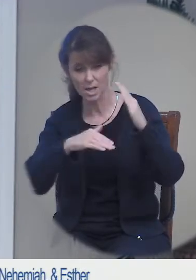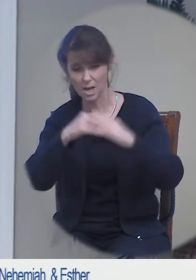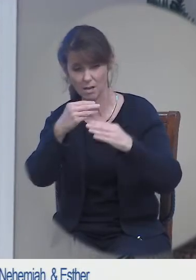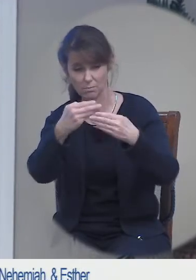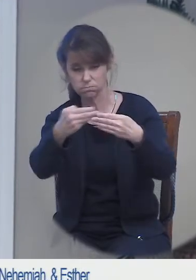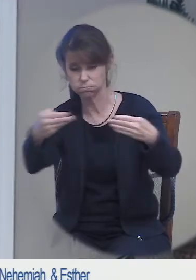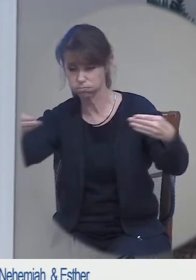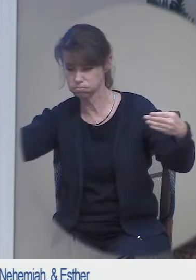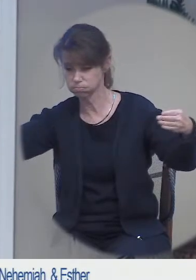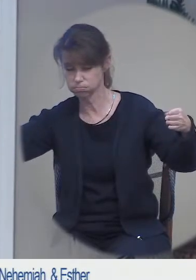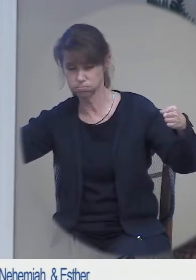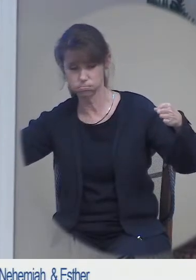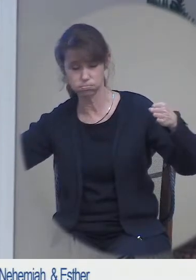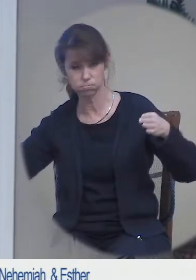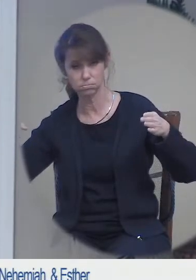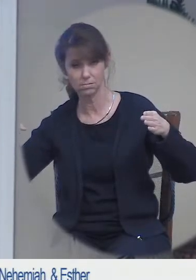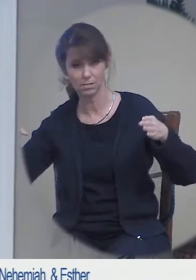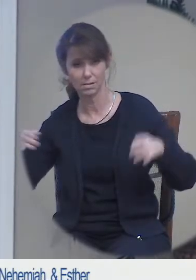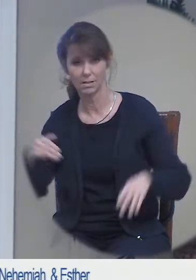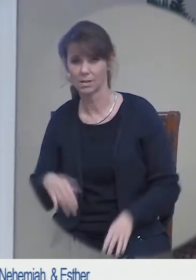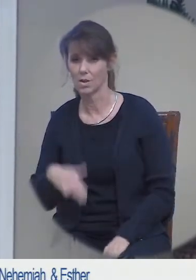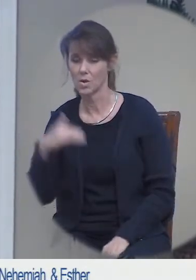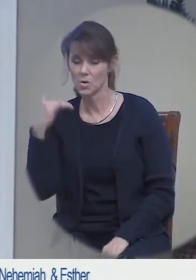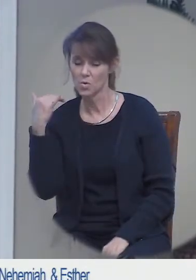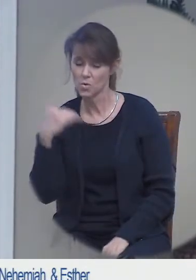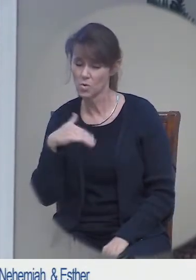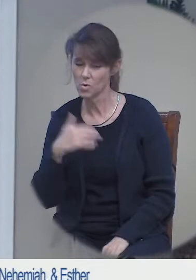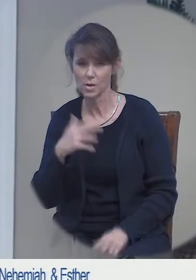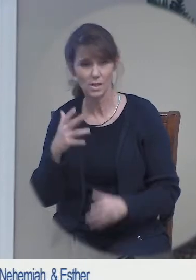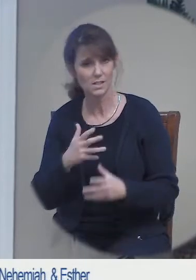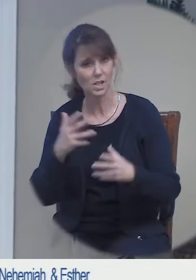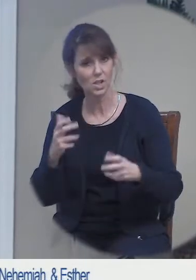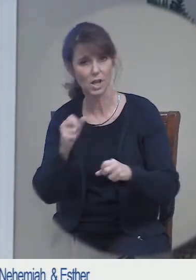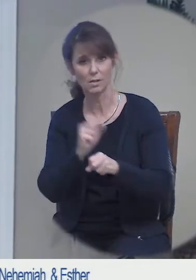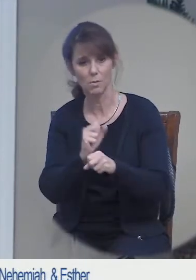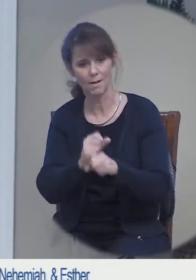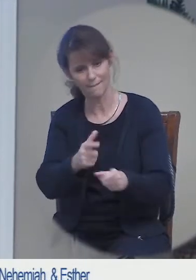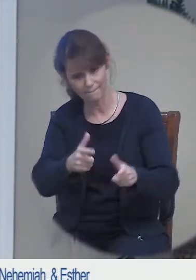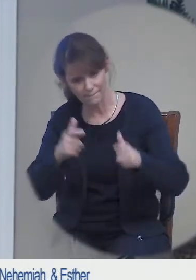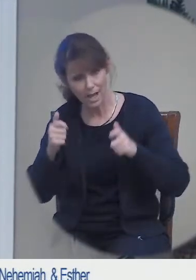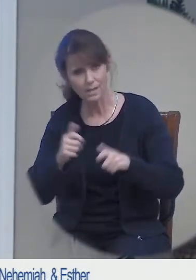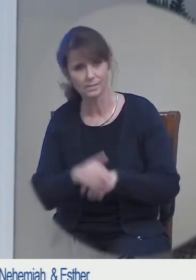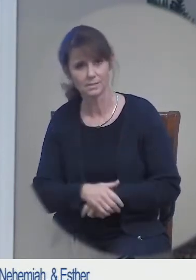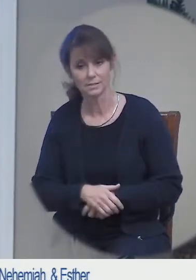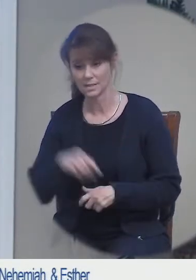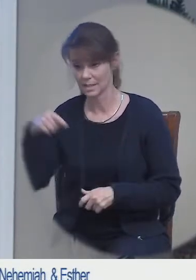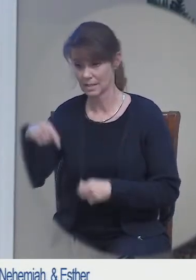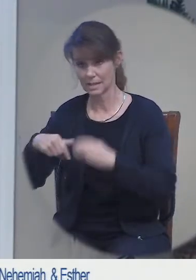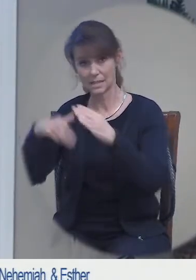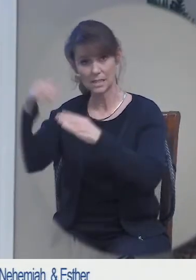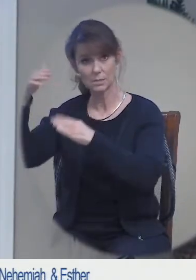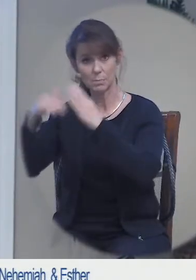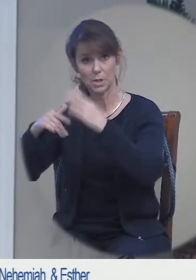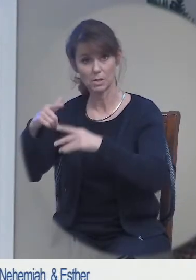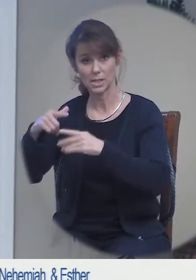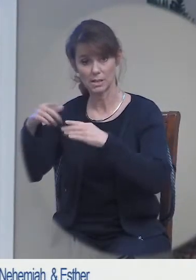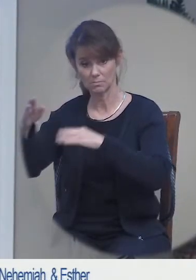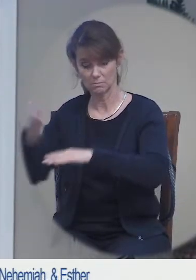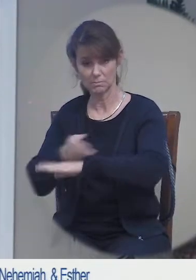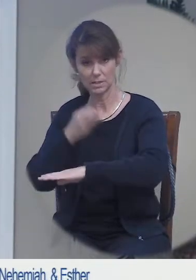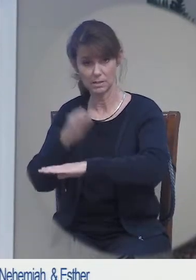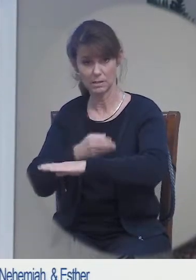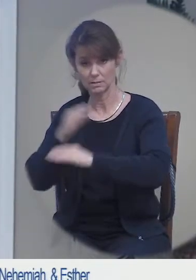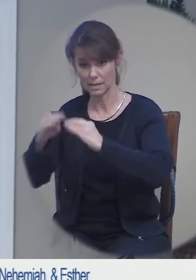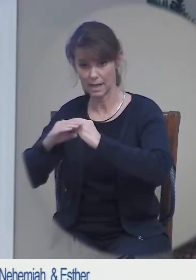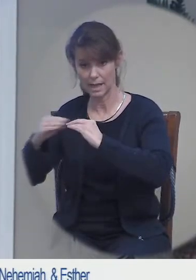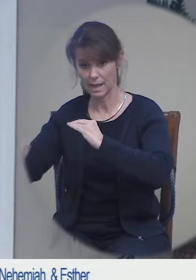Took longer than 52 days. And I mean, granted, we've got some different systems involved and maybe a little more complication than